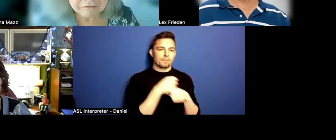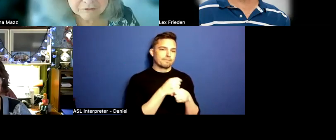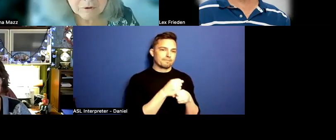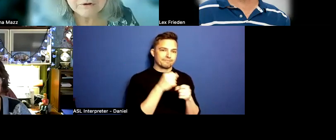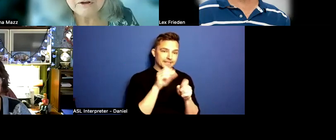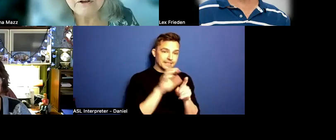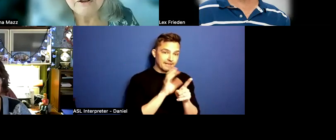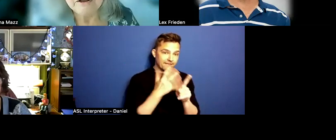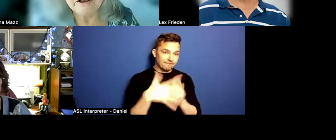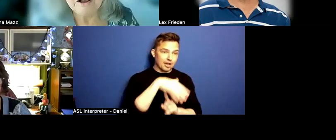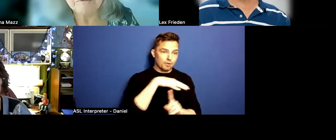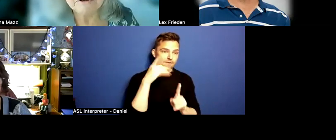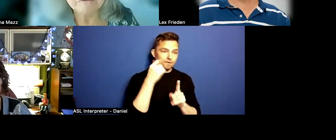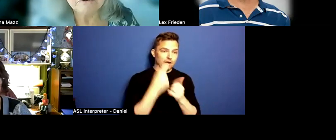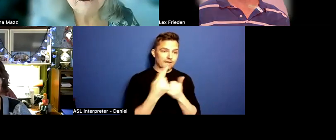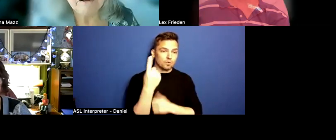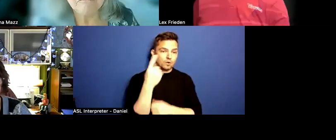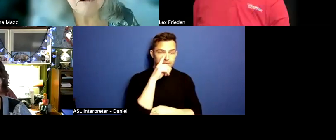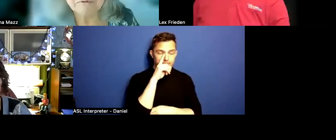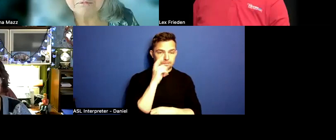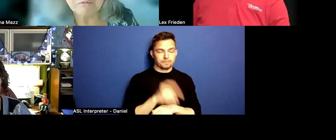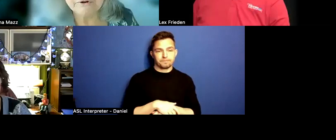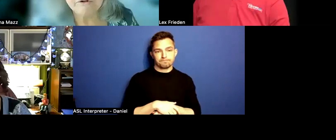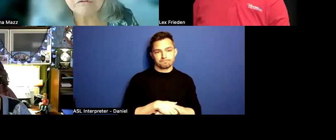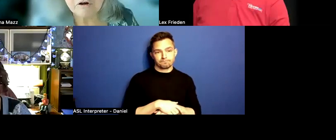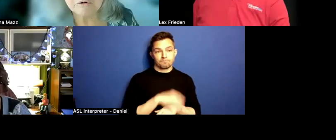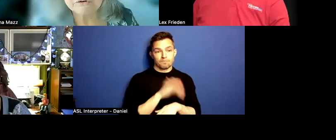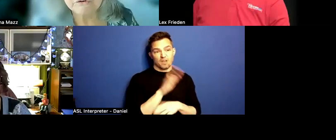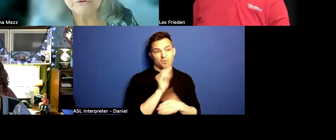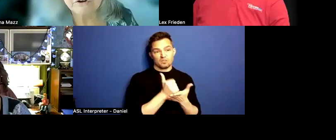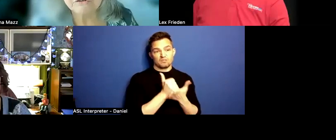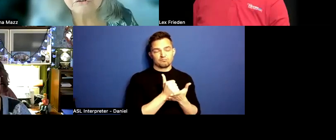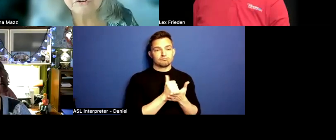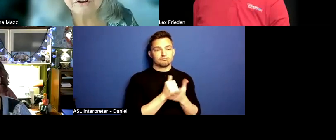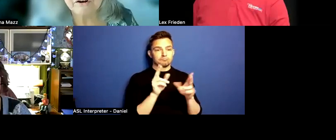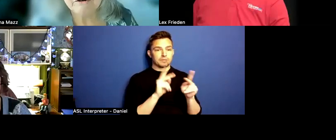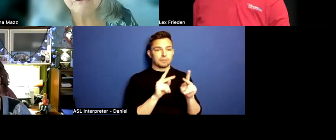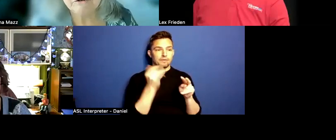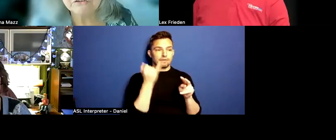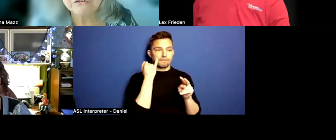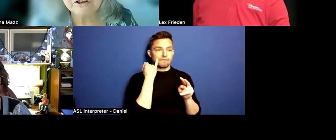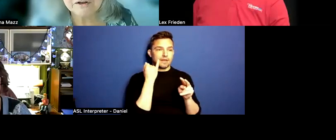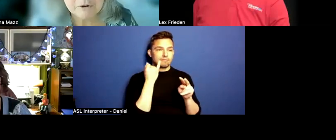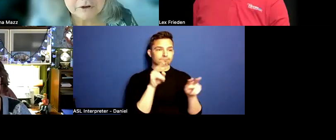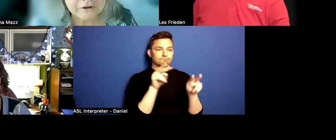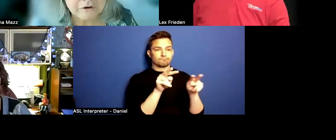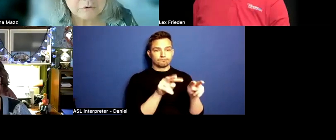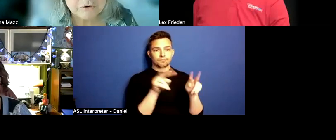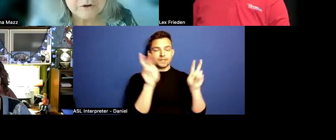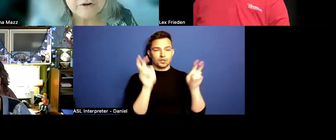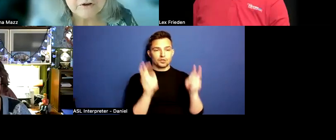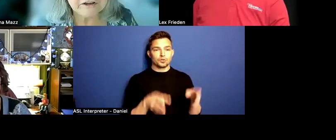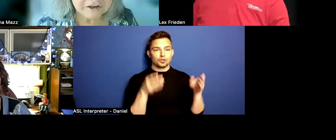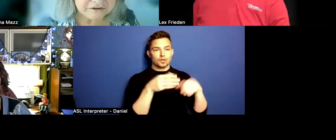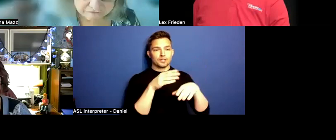environment for everyone, it would be helpful if people would look forward to issues that are addressed in the